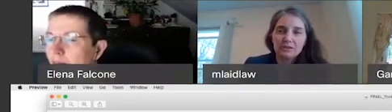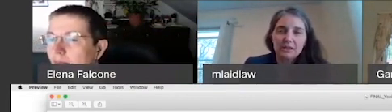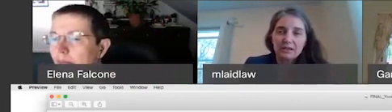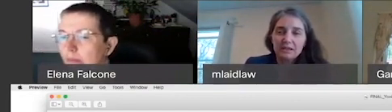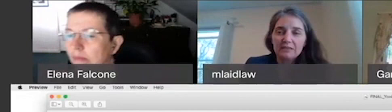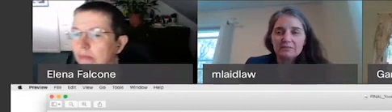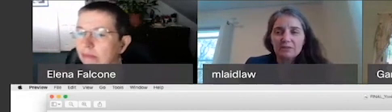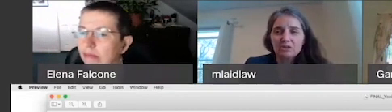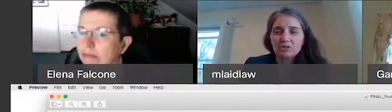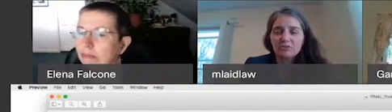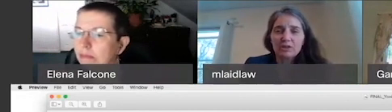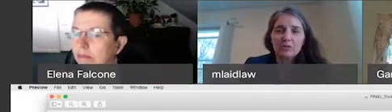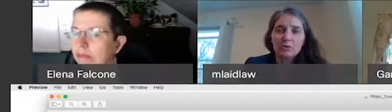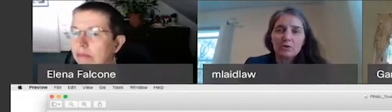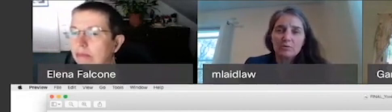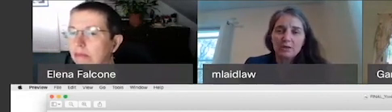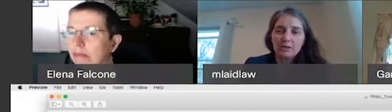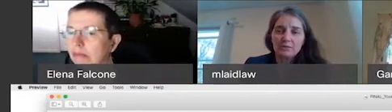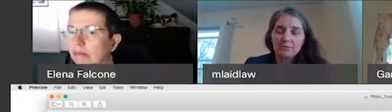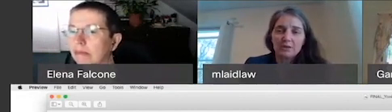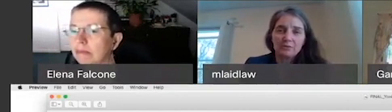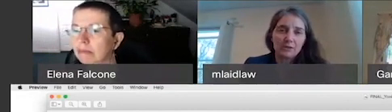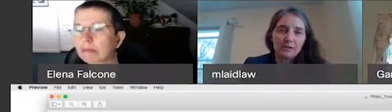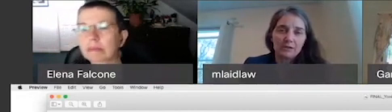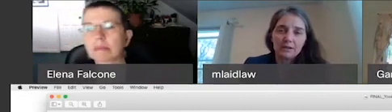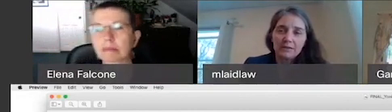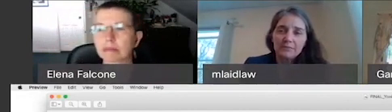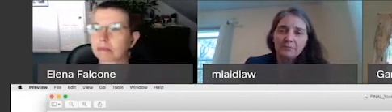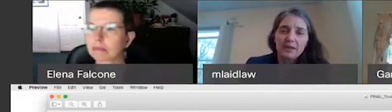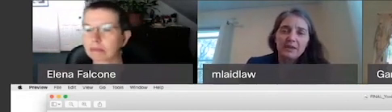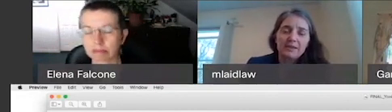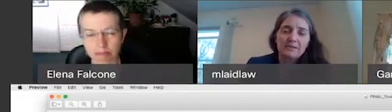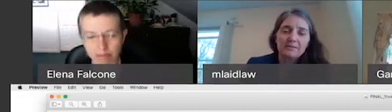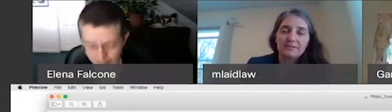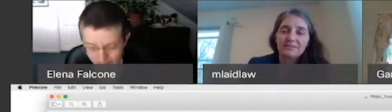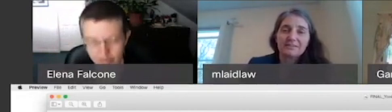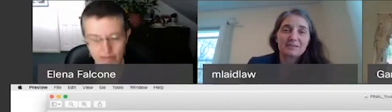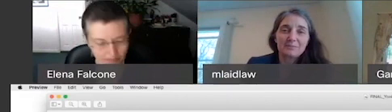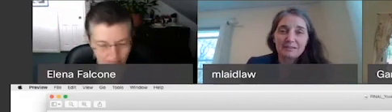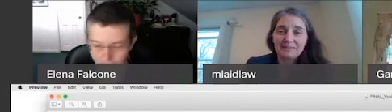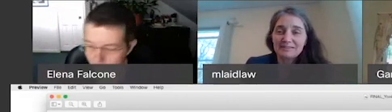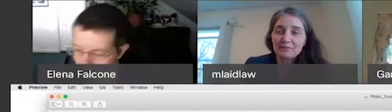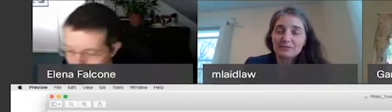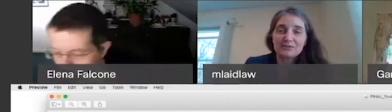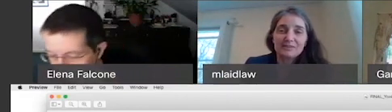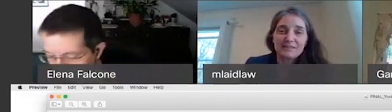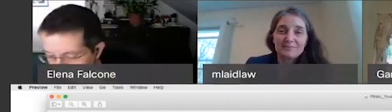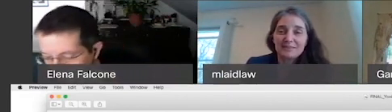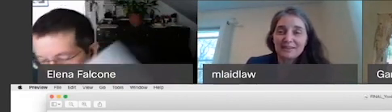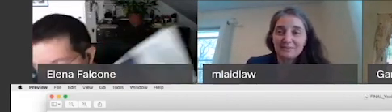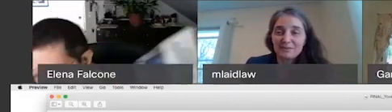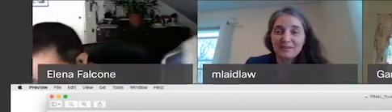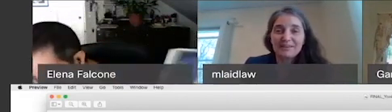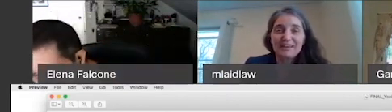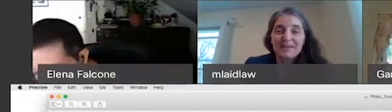issues is to make sure that you work with a lawyer. And this isn't a completely self-serving statement,